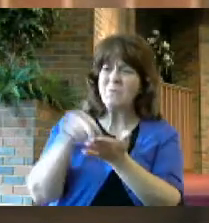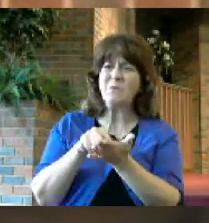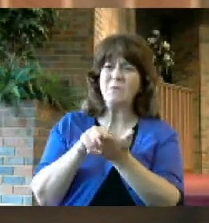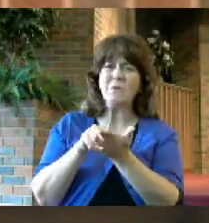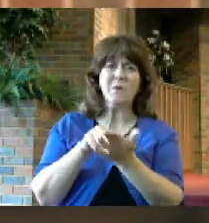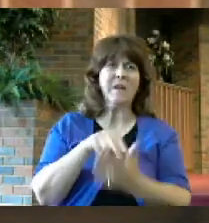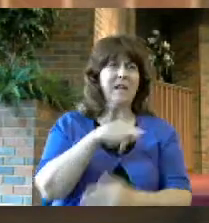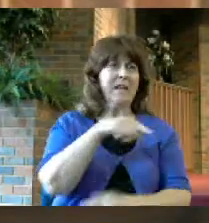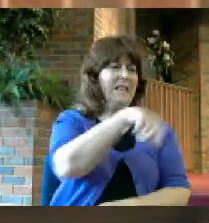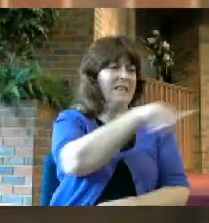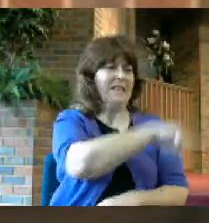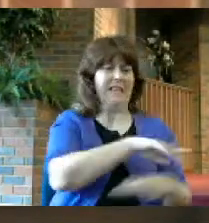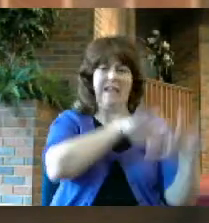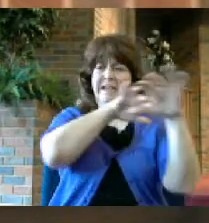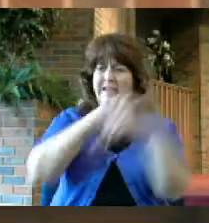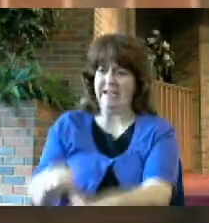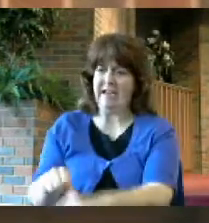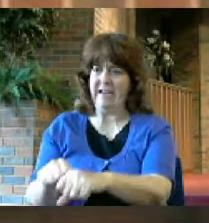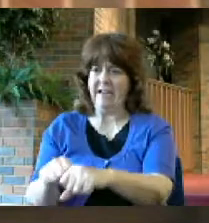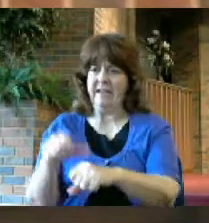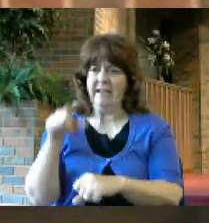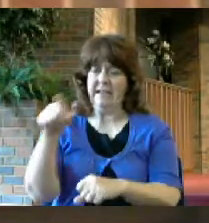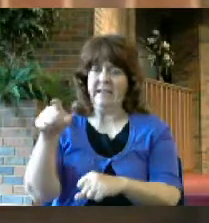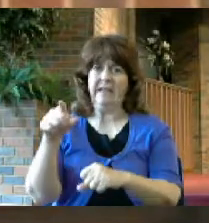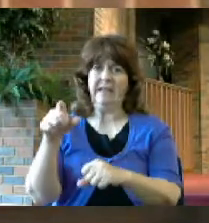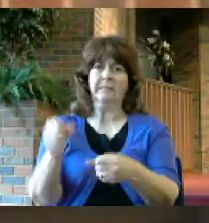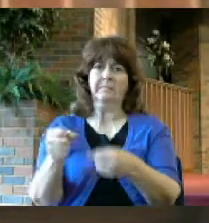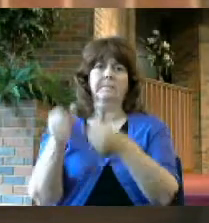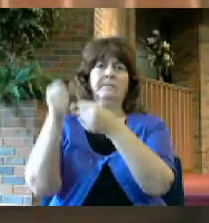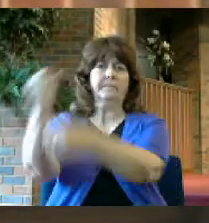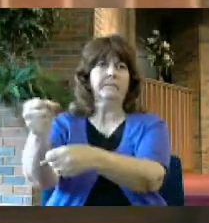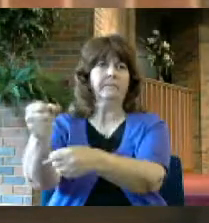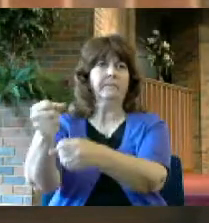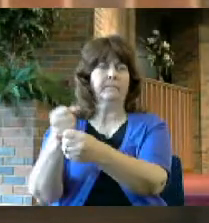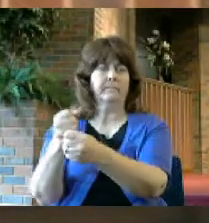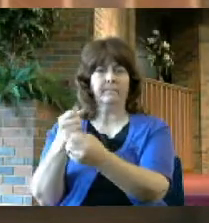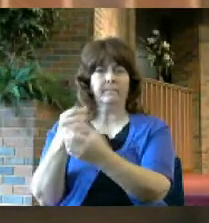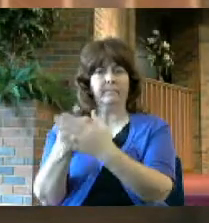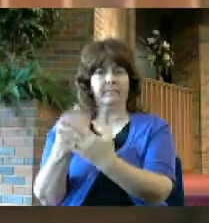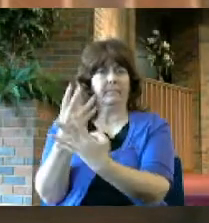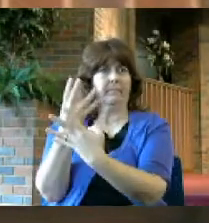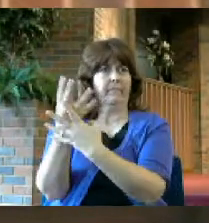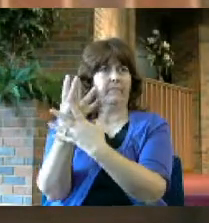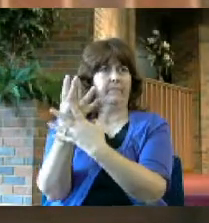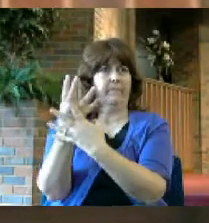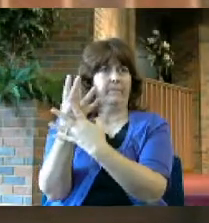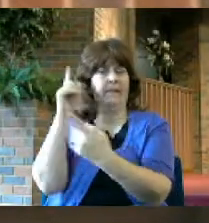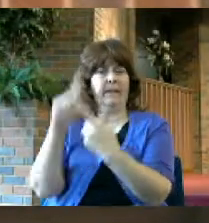laid hands on them and put them in custody until the next day, for it was already evening."